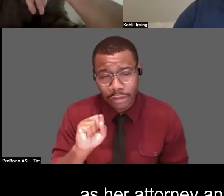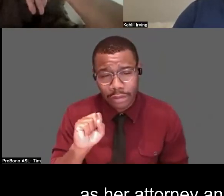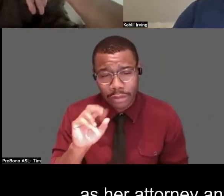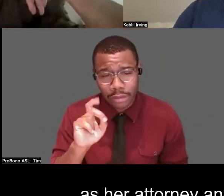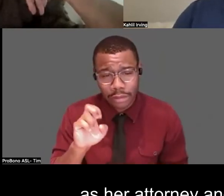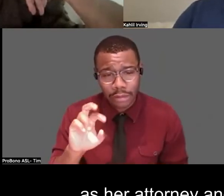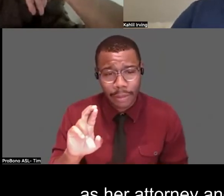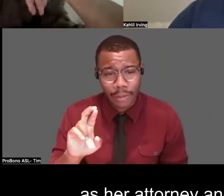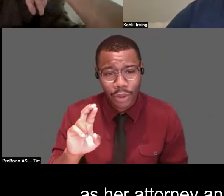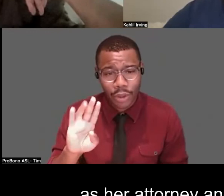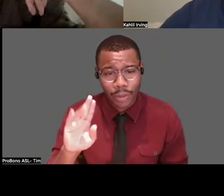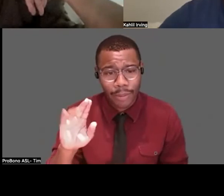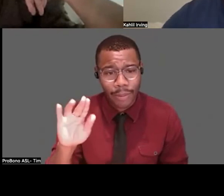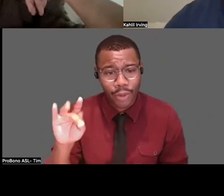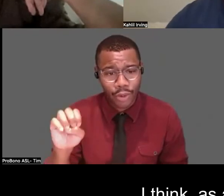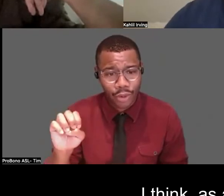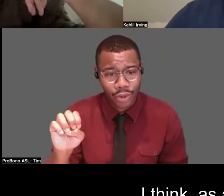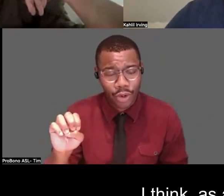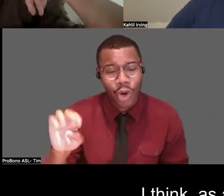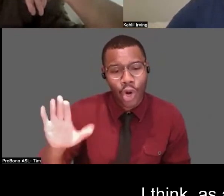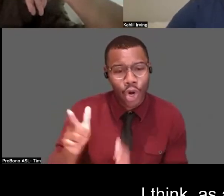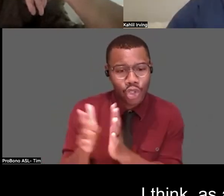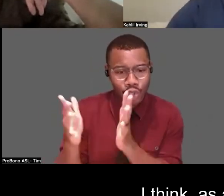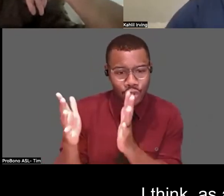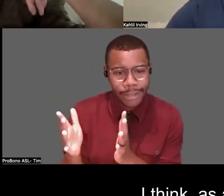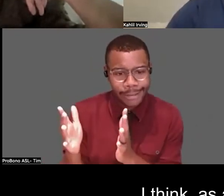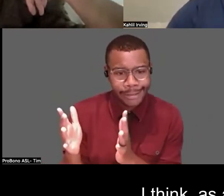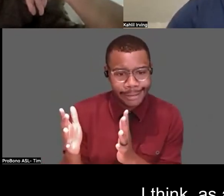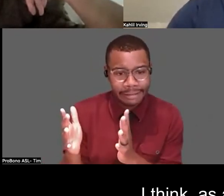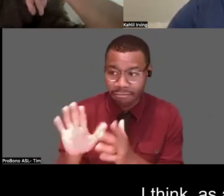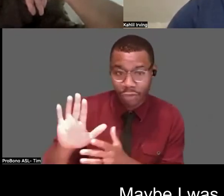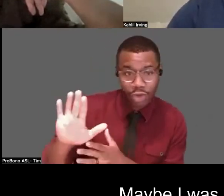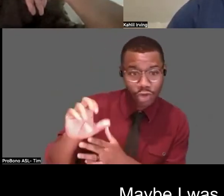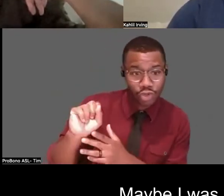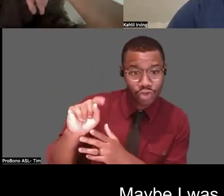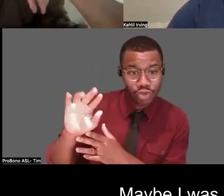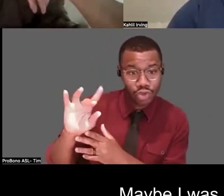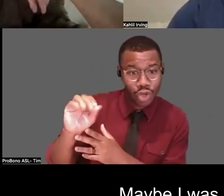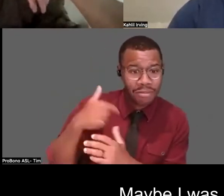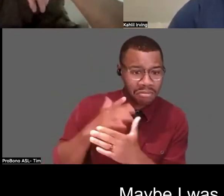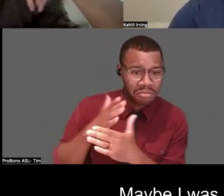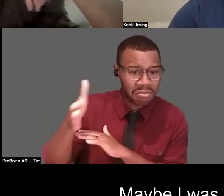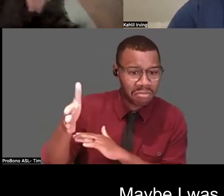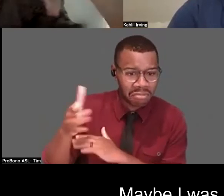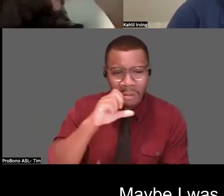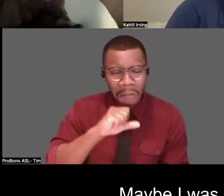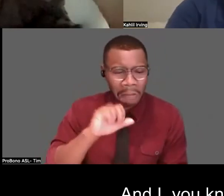and took me to her studio, I think, as a kid, a little kid. Maybe I was 9 or something. And